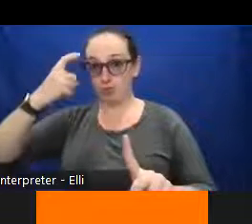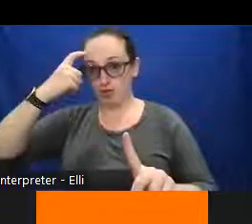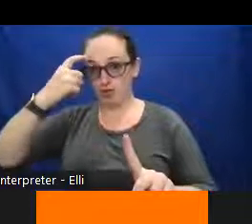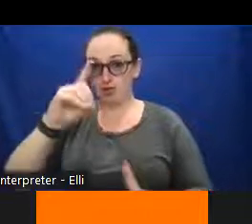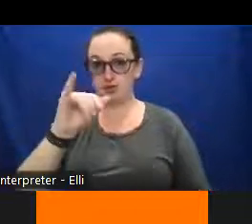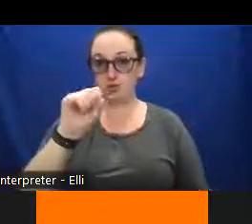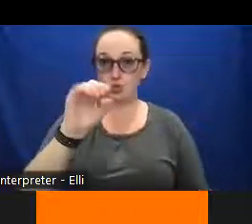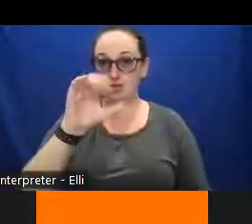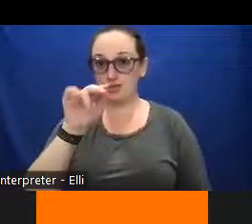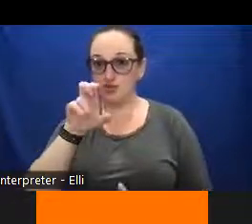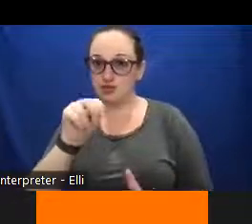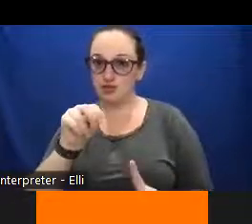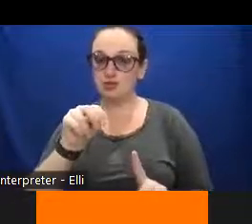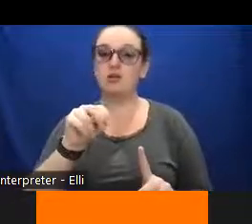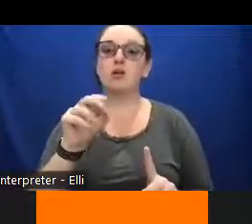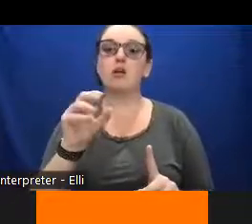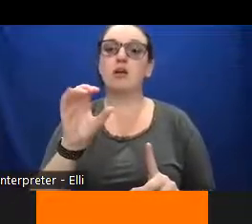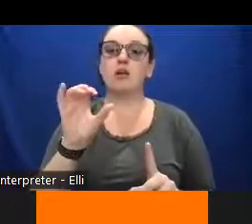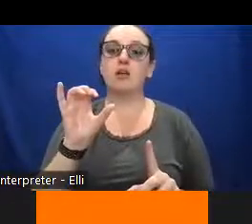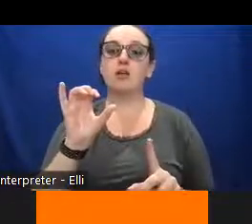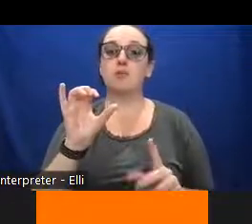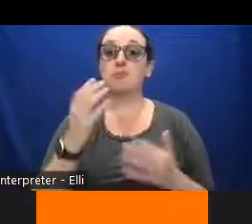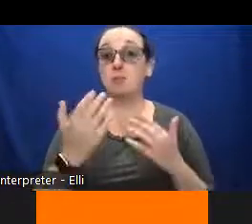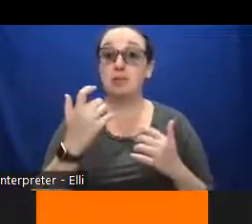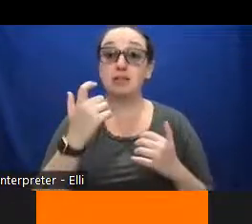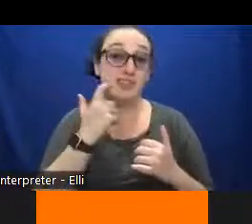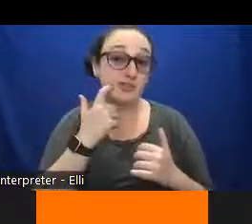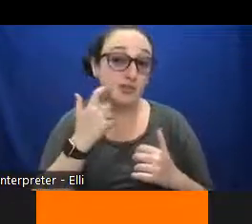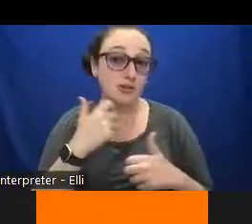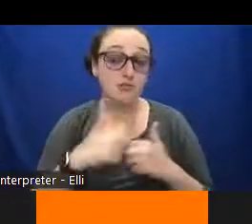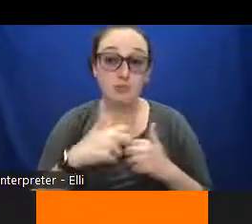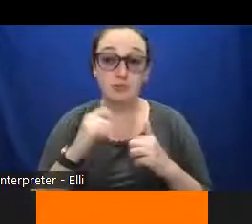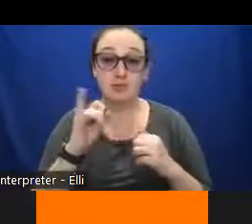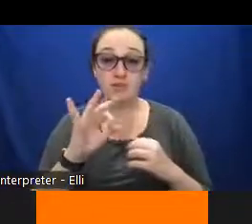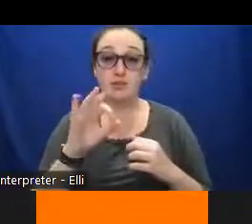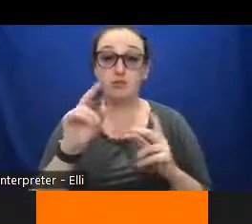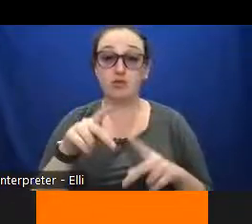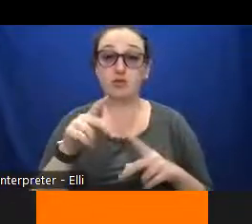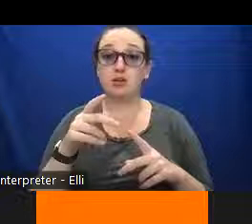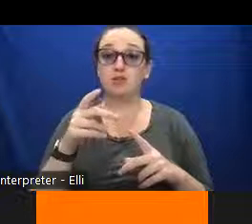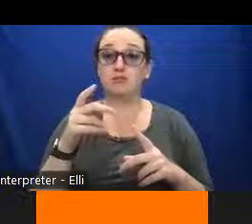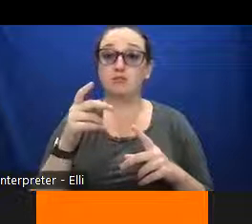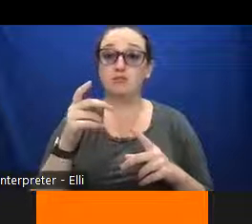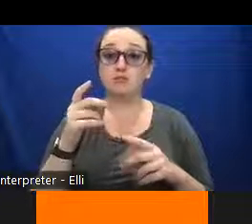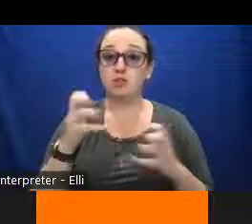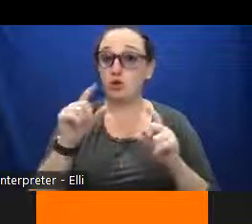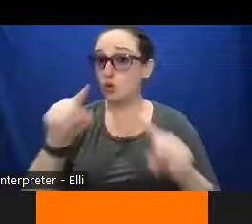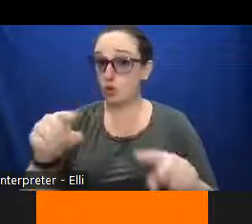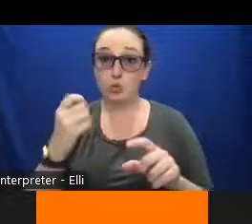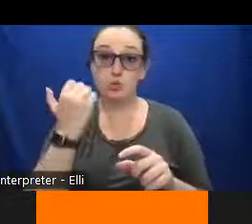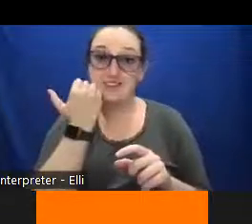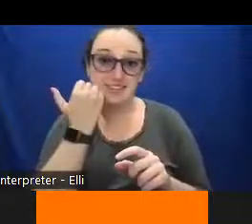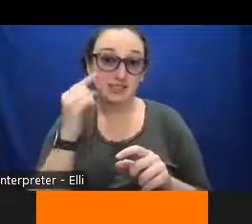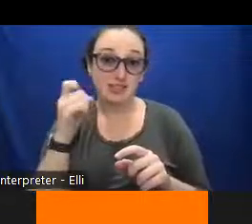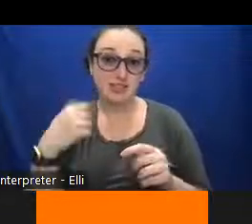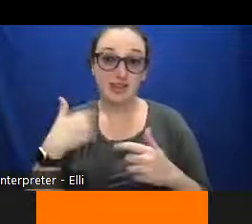be specific to the type of trauma. Say, dental problems, when someone who was orally abused avoids going to the dentist. A